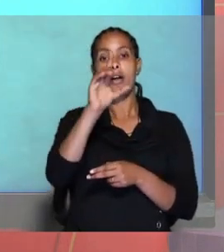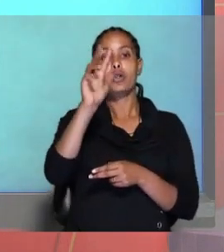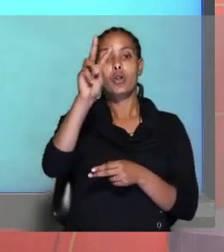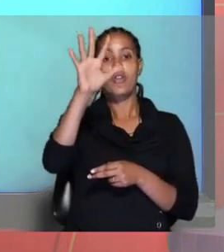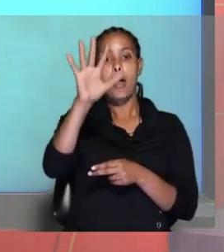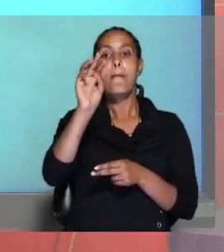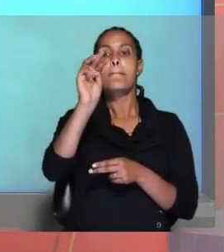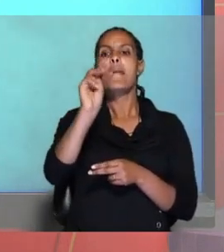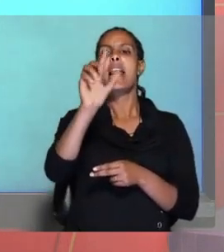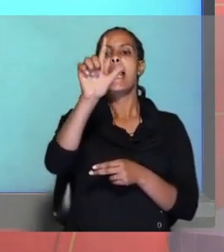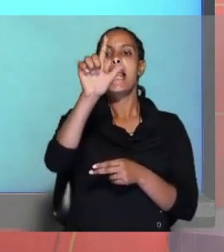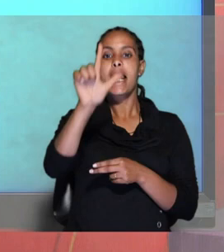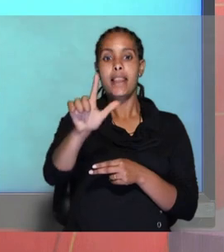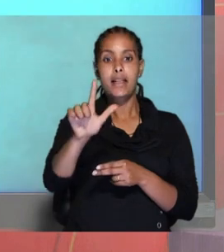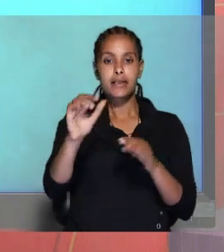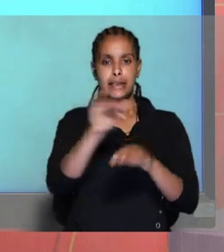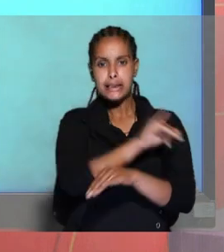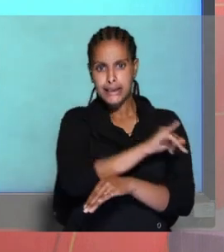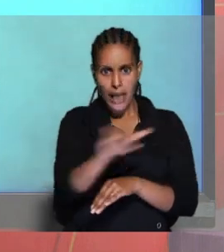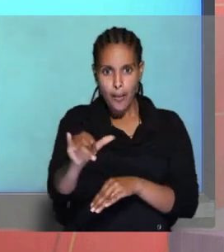125 milliliter is the same as